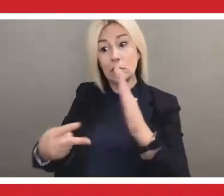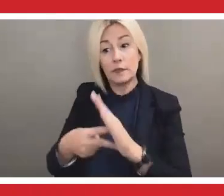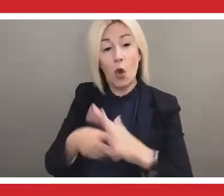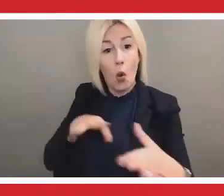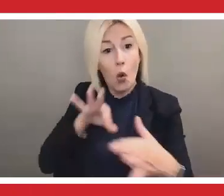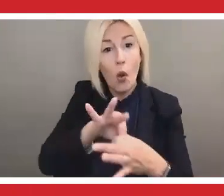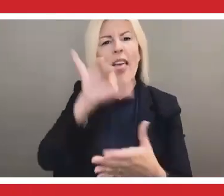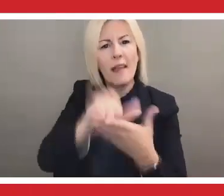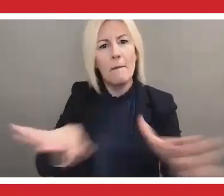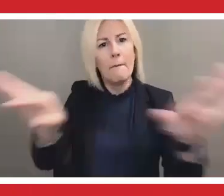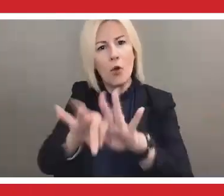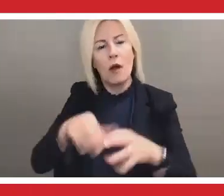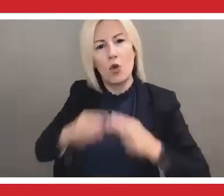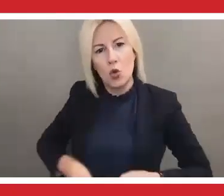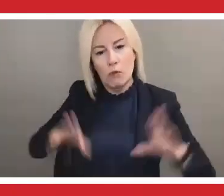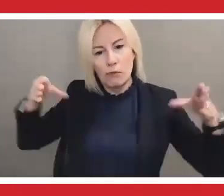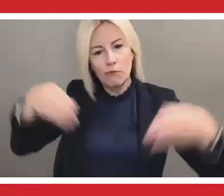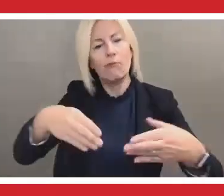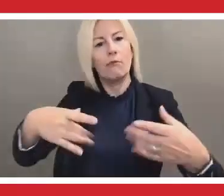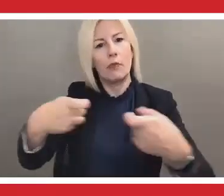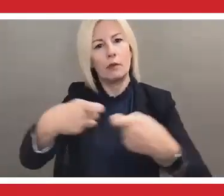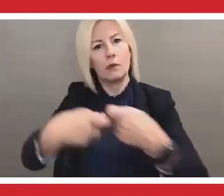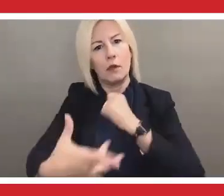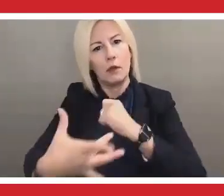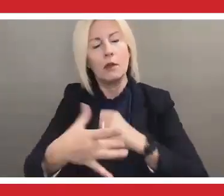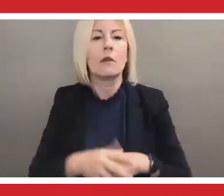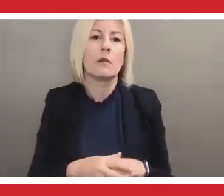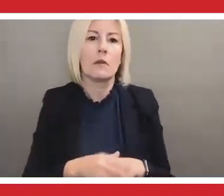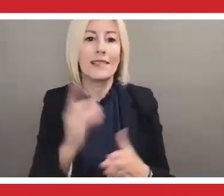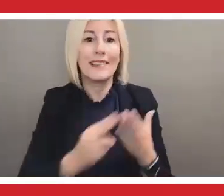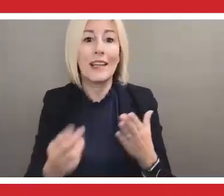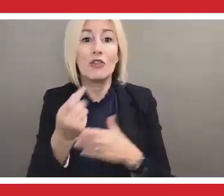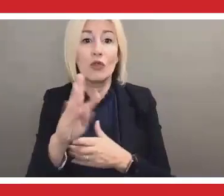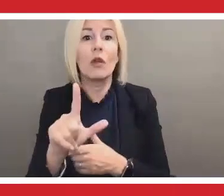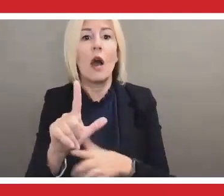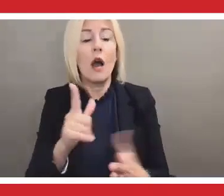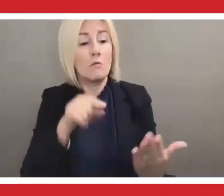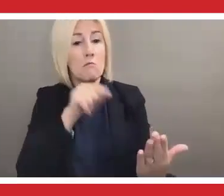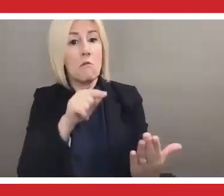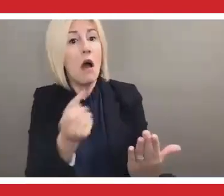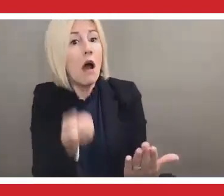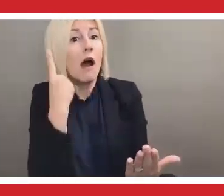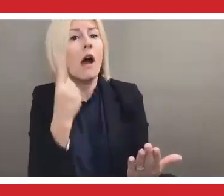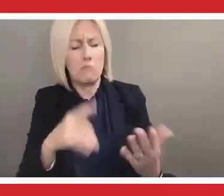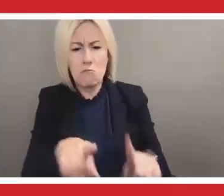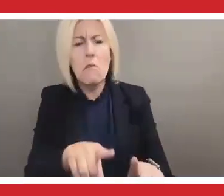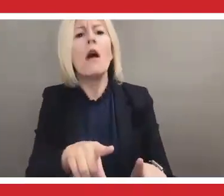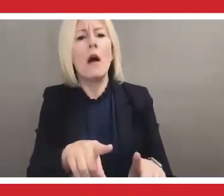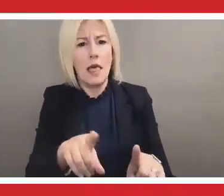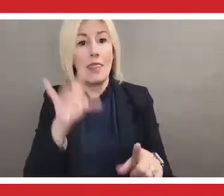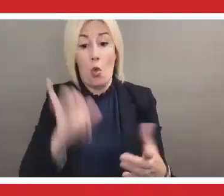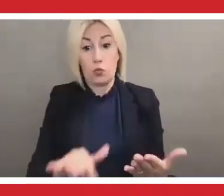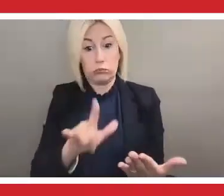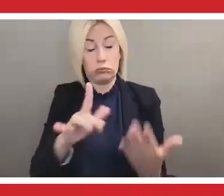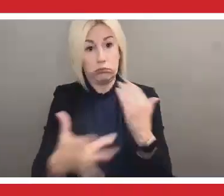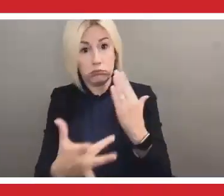create a human-centric technology. Secretary General Ropman underscores the use of open source technologies and